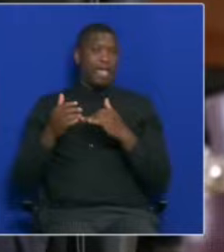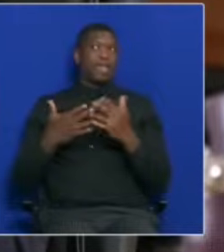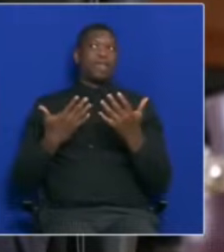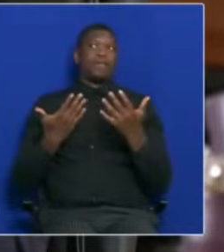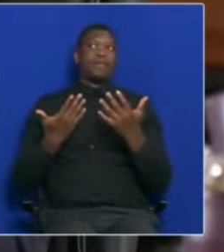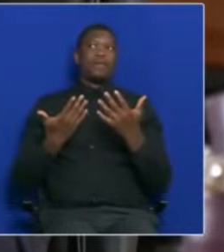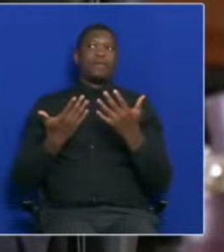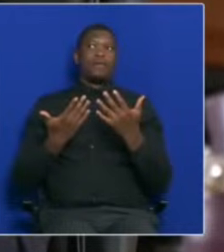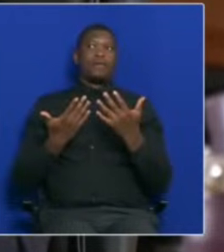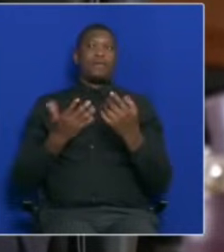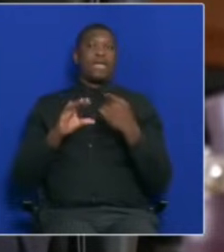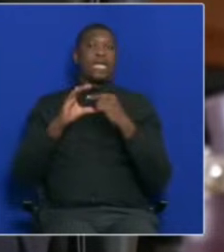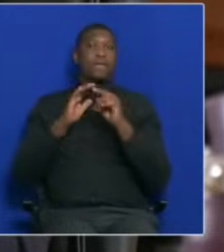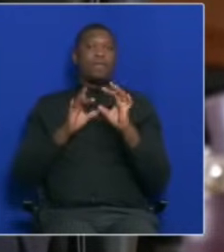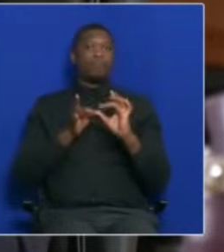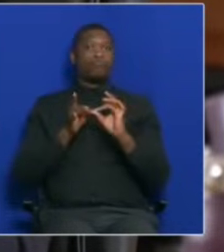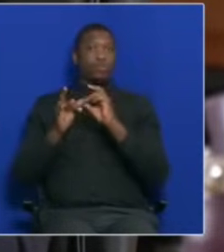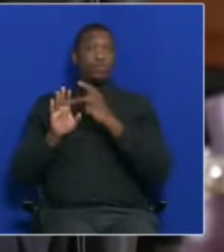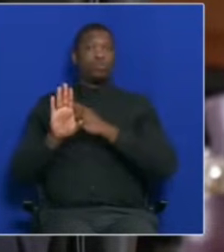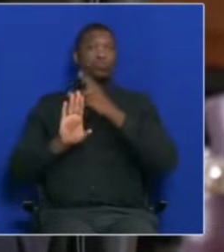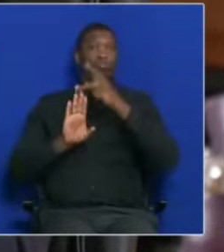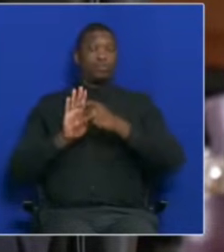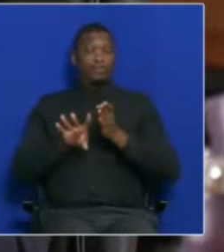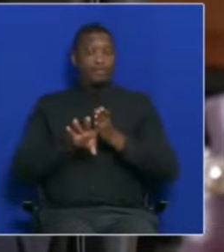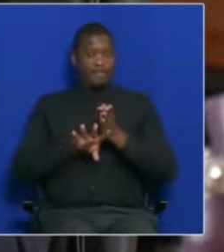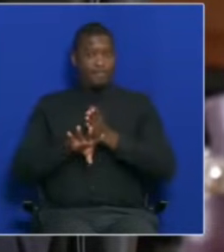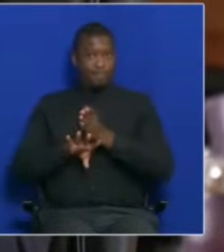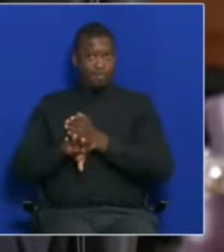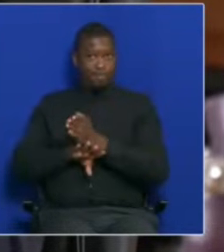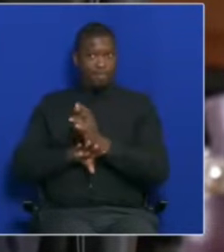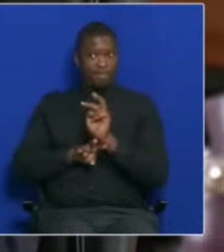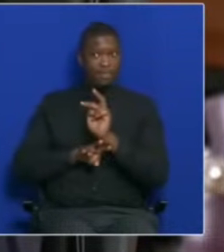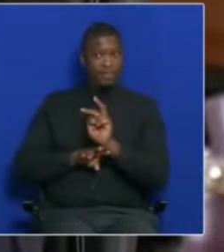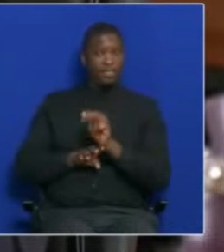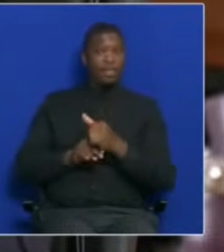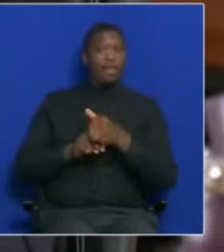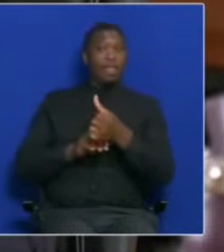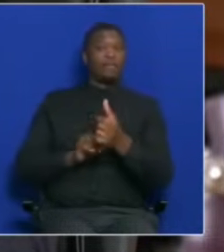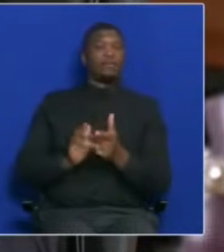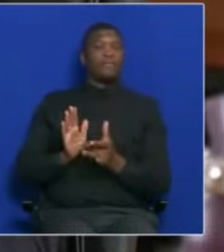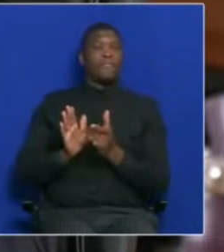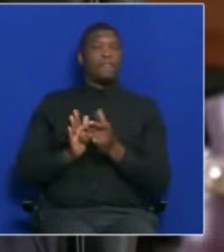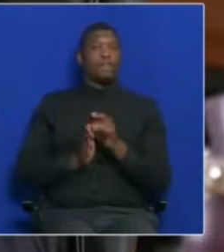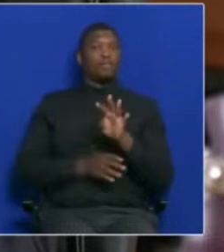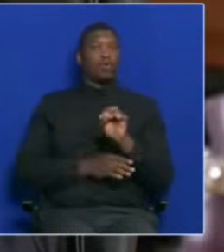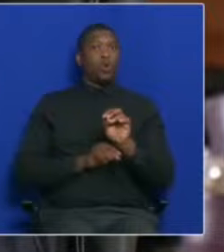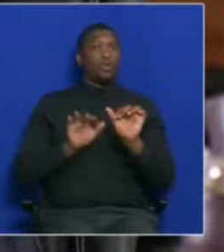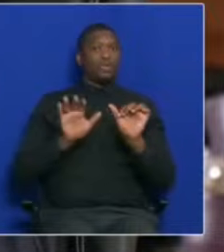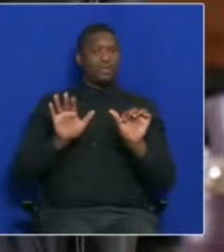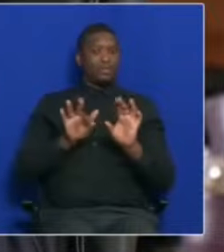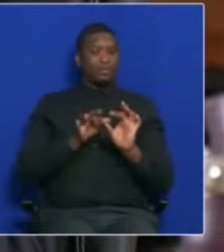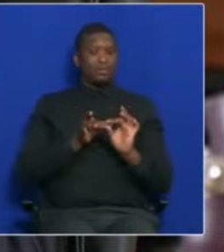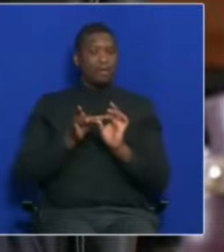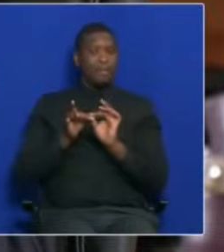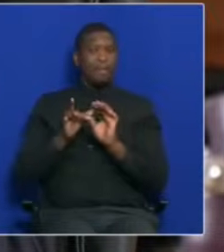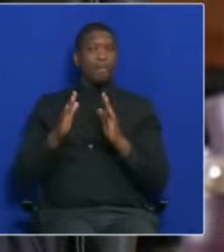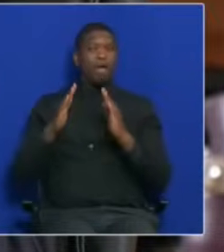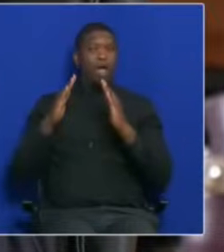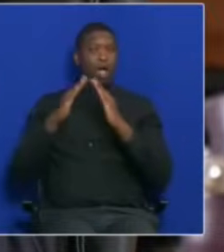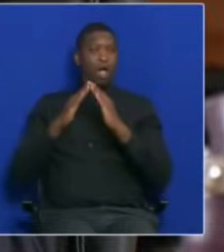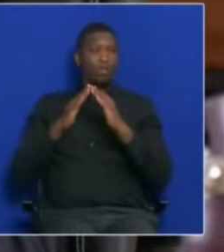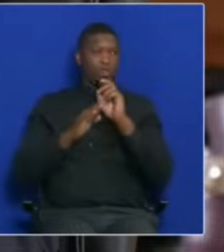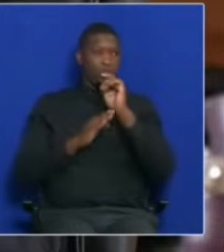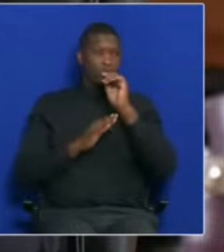You see that? So the next one on page 406 is related to the housebreaking. That would have been the Lushaba